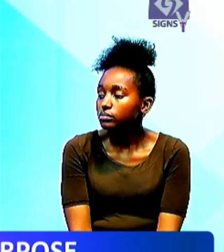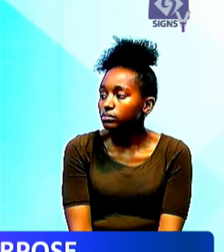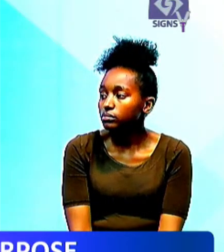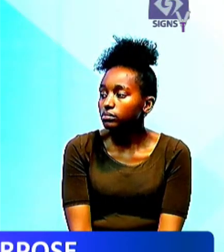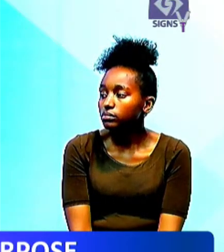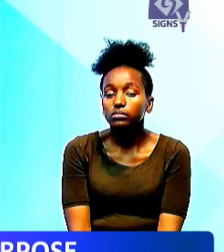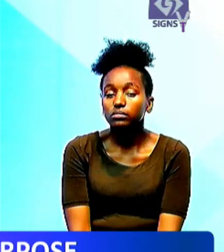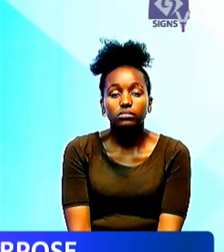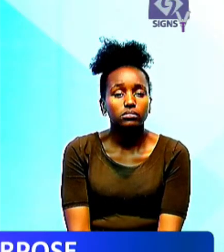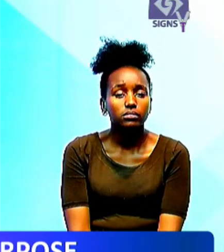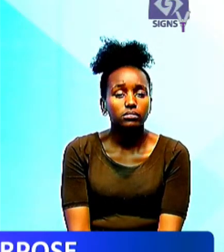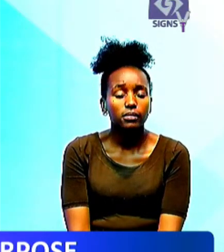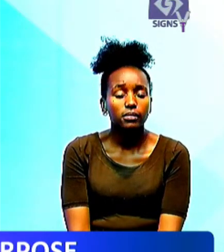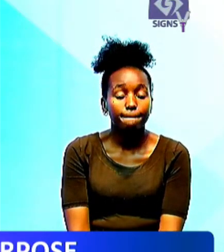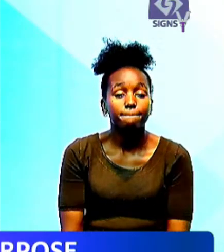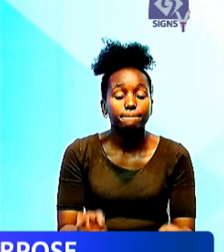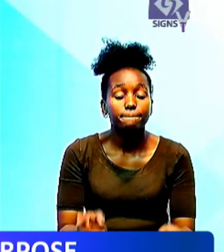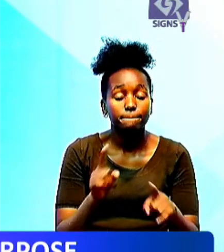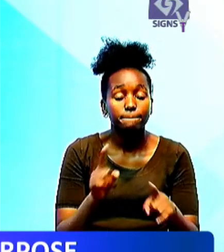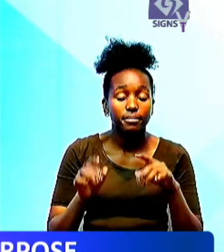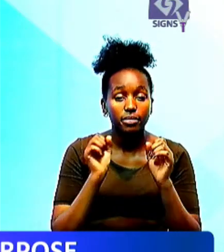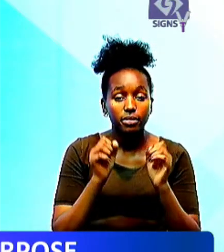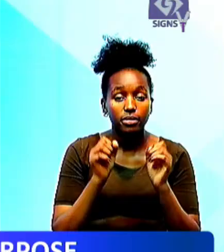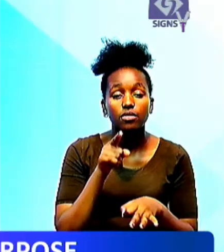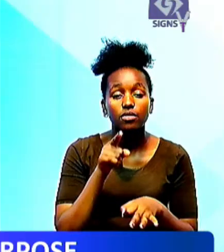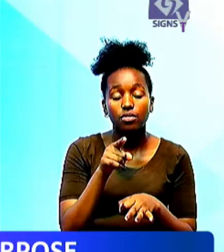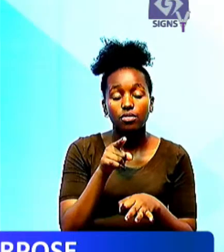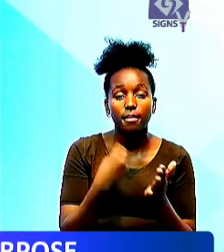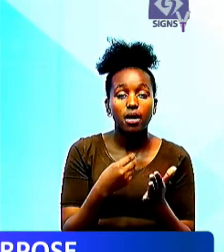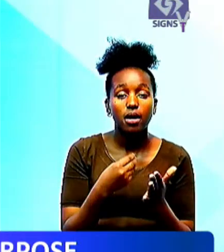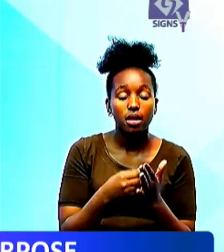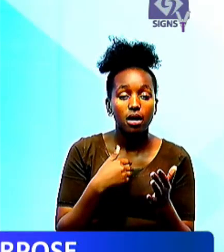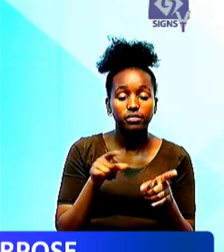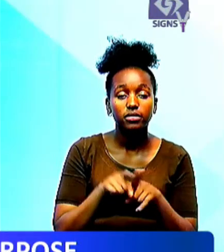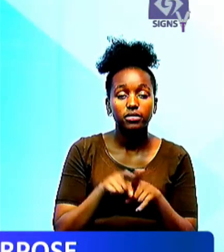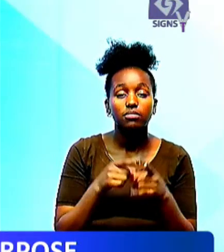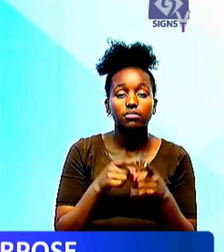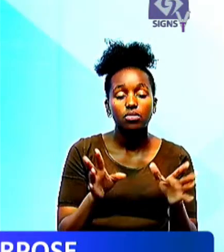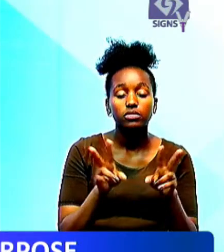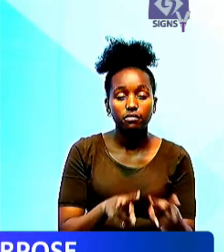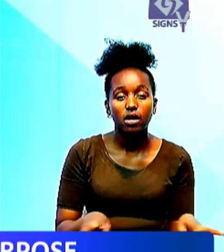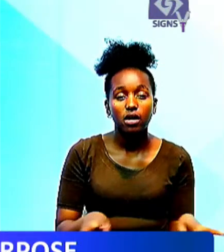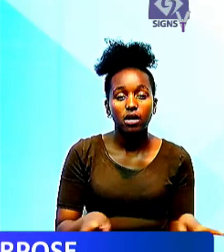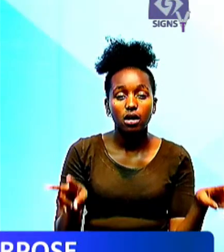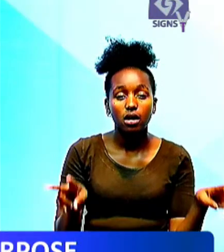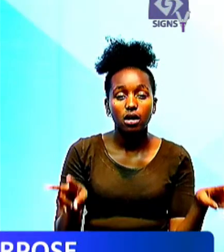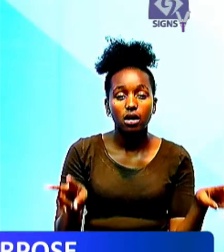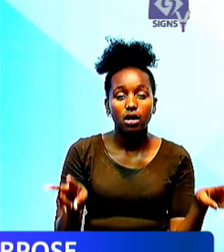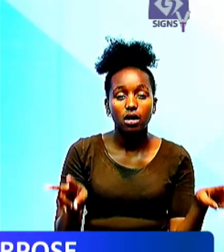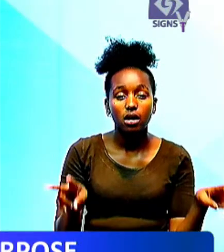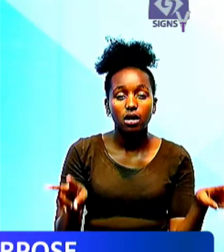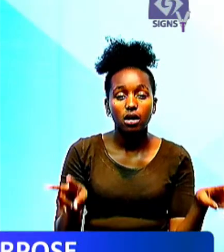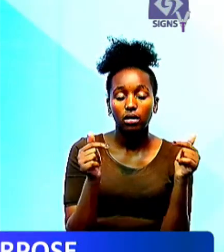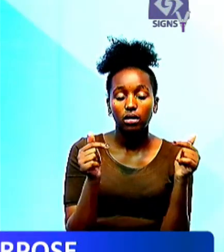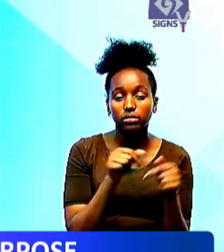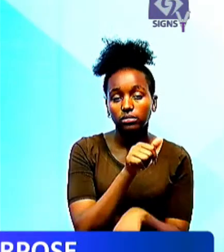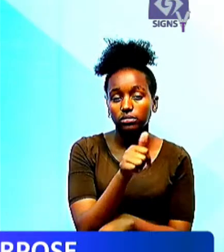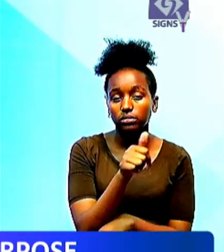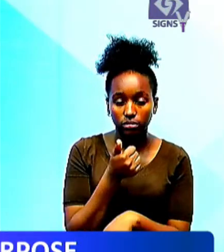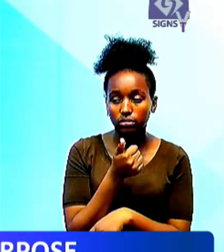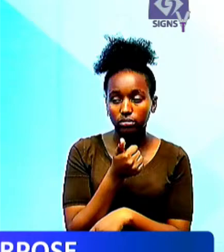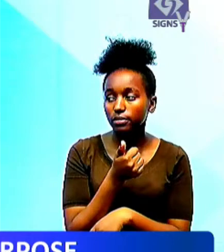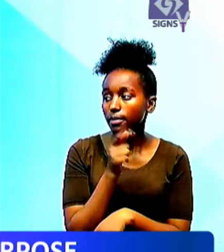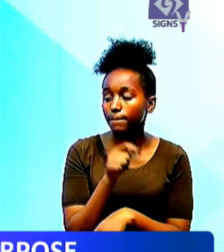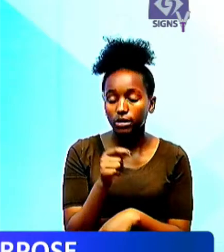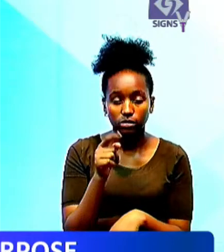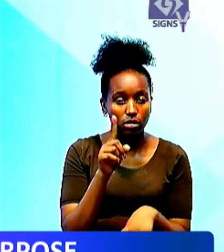currency and then it loses value against the other, because you pair. You pair. If you always see the market